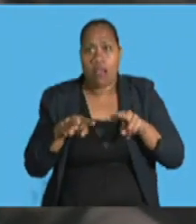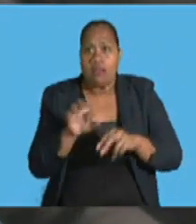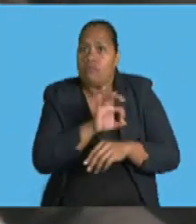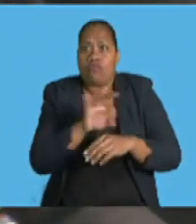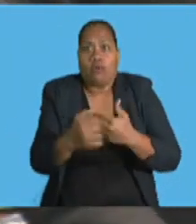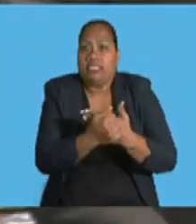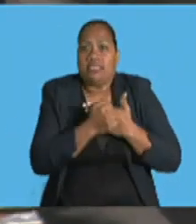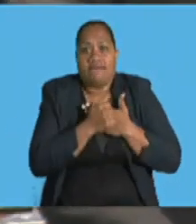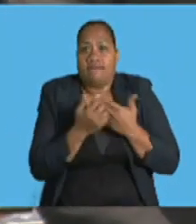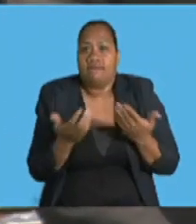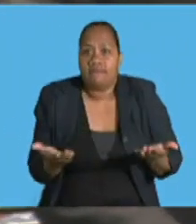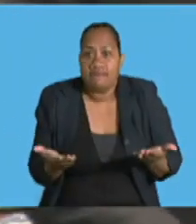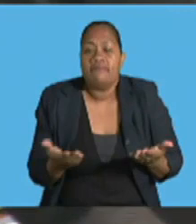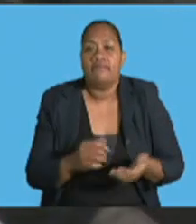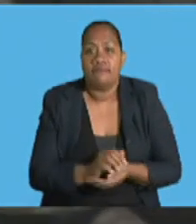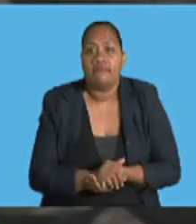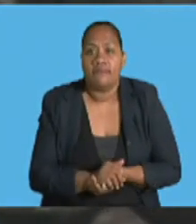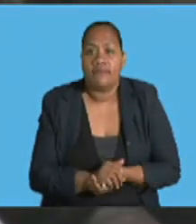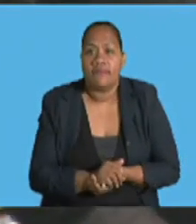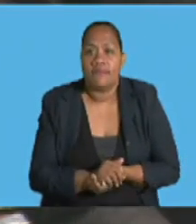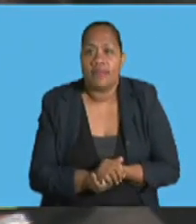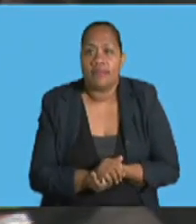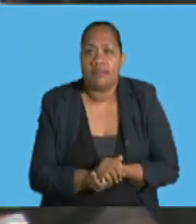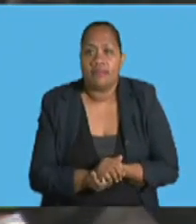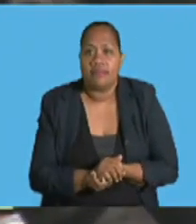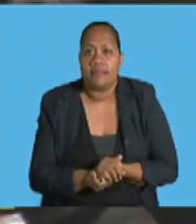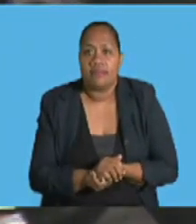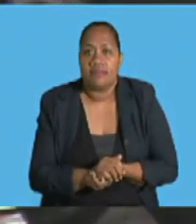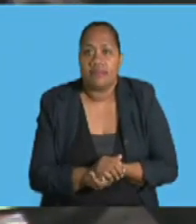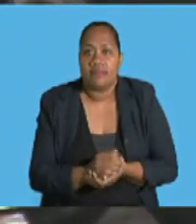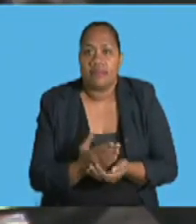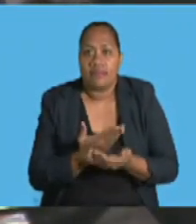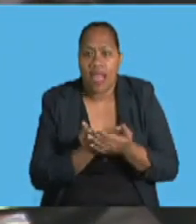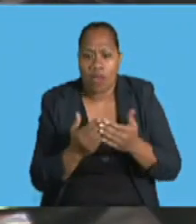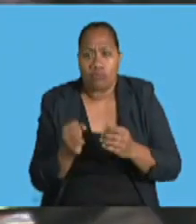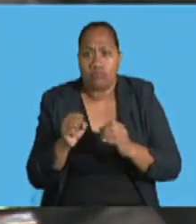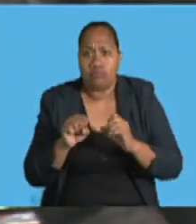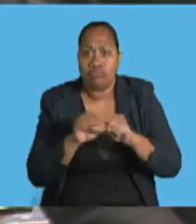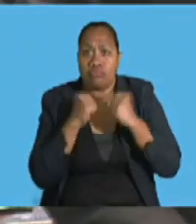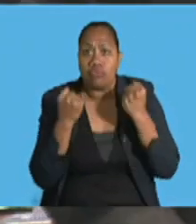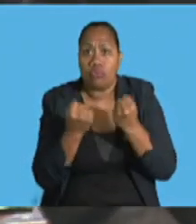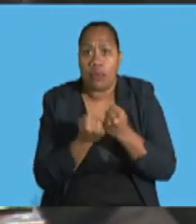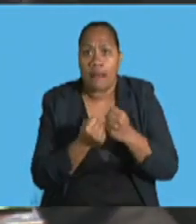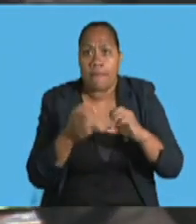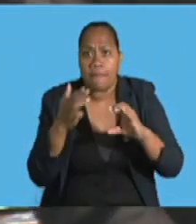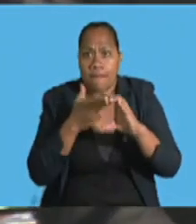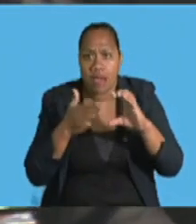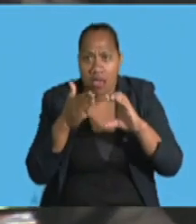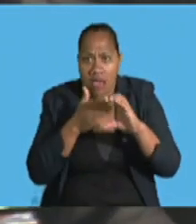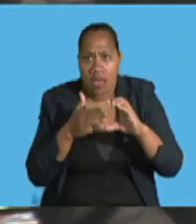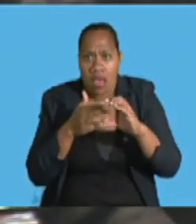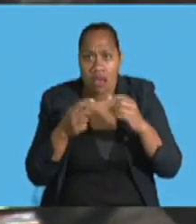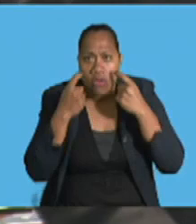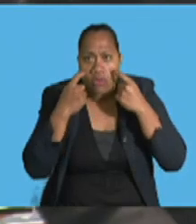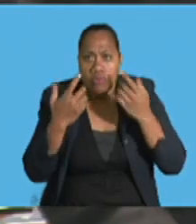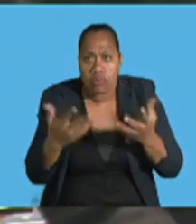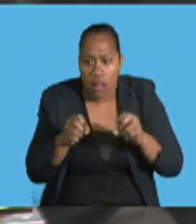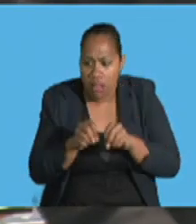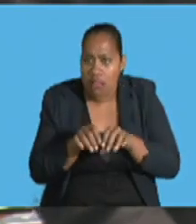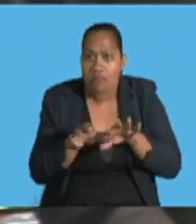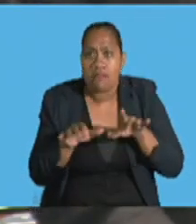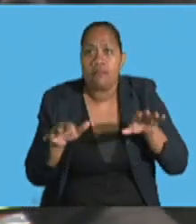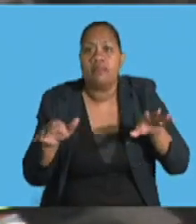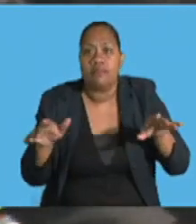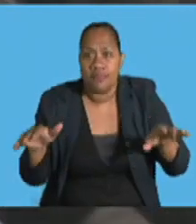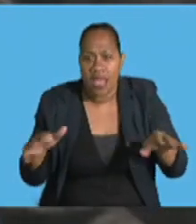unsafe. The barrage of exchanges on social media calling for more proactive measures by police have been supported by